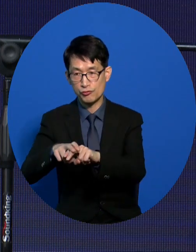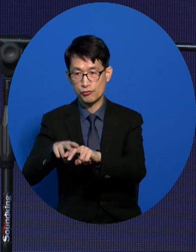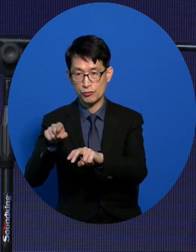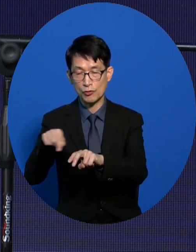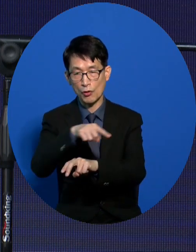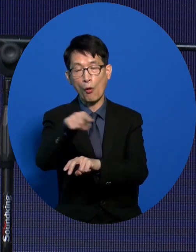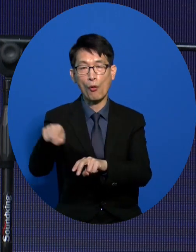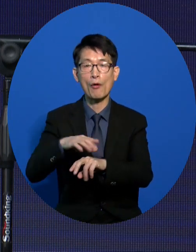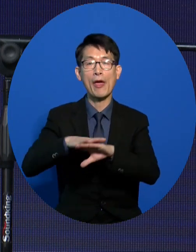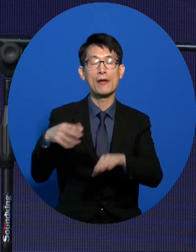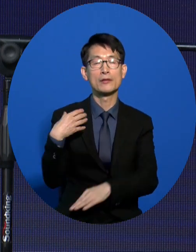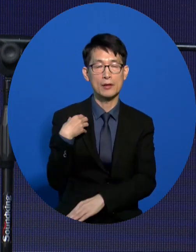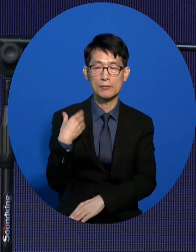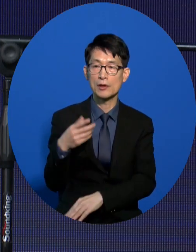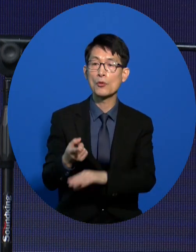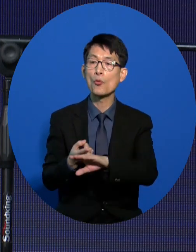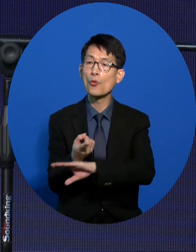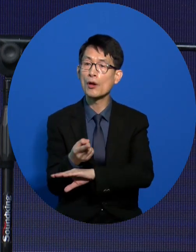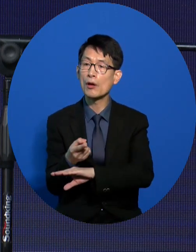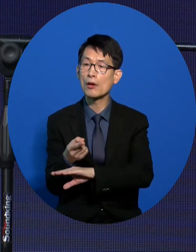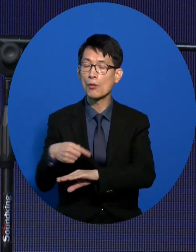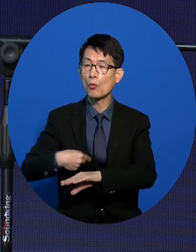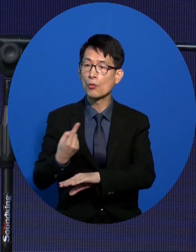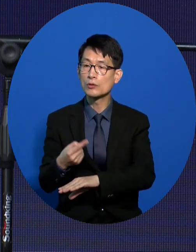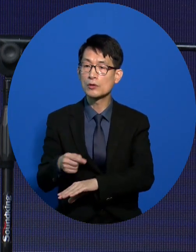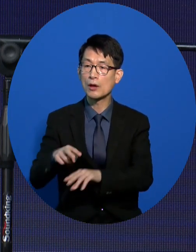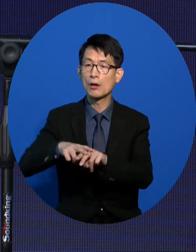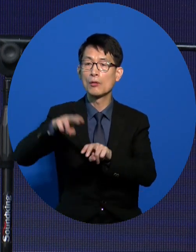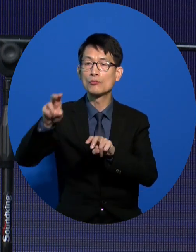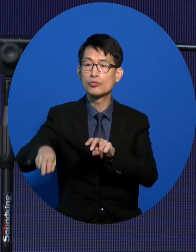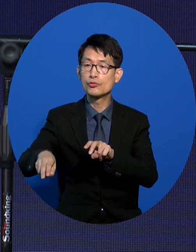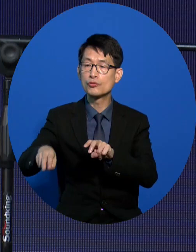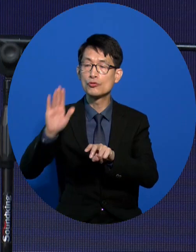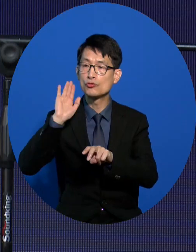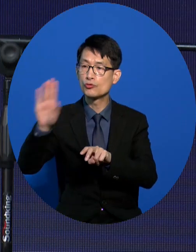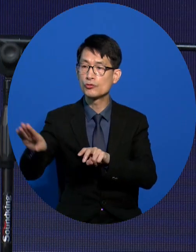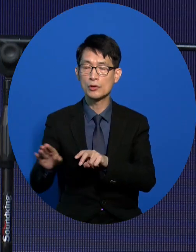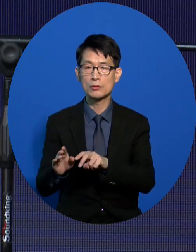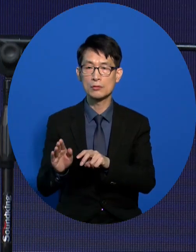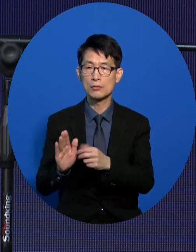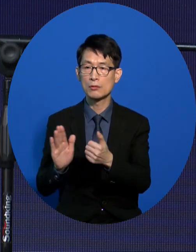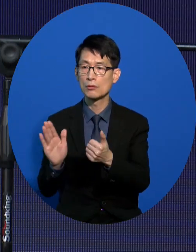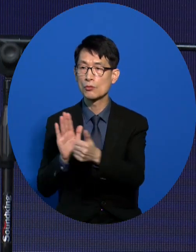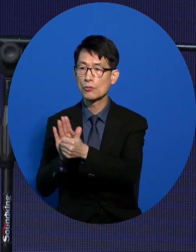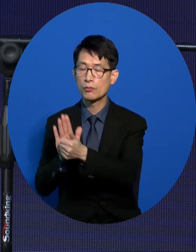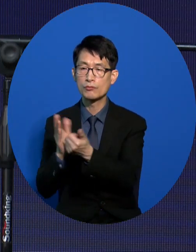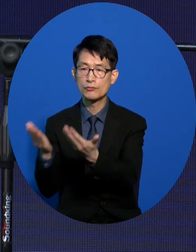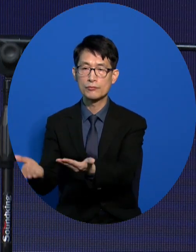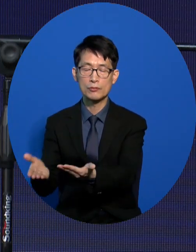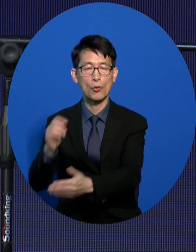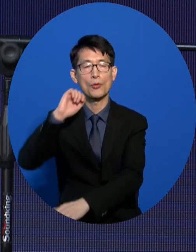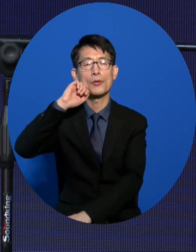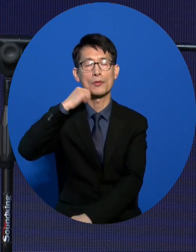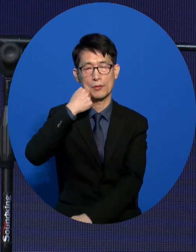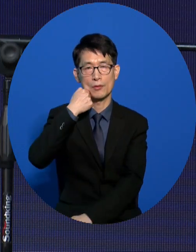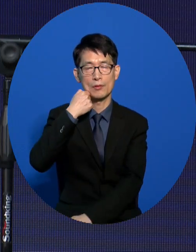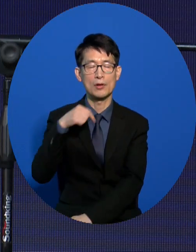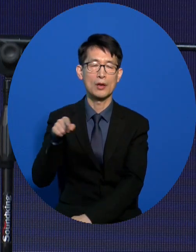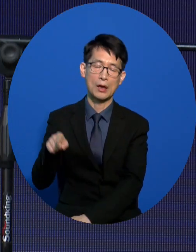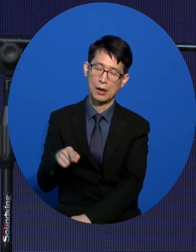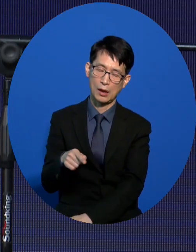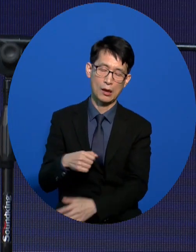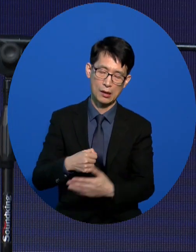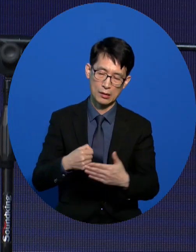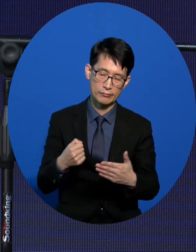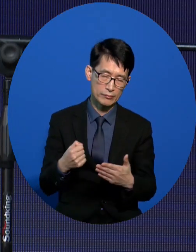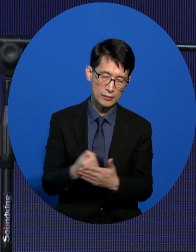Of course, during operation hours, we can do something. But if it's during the non-operating hours,